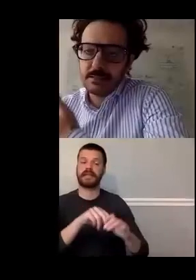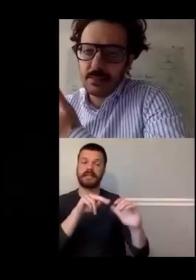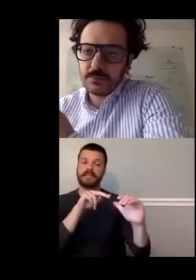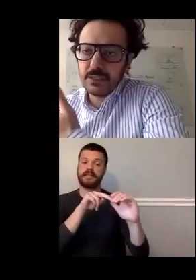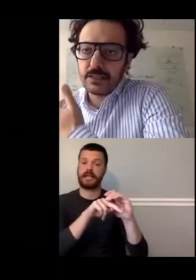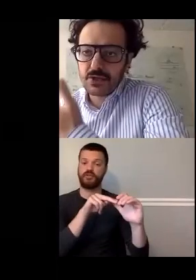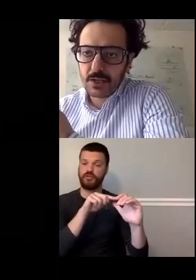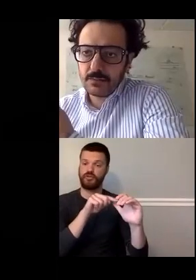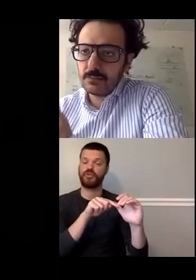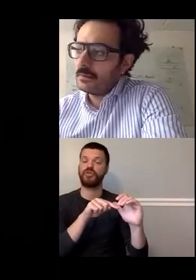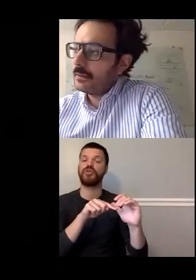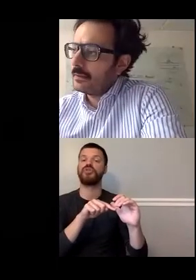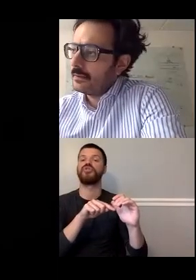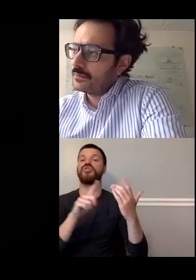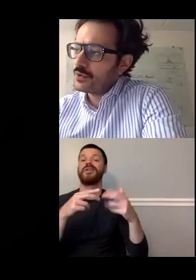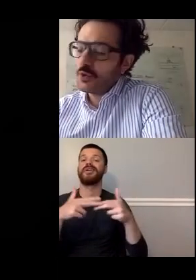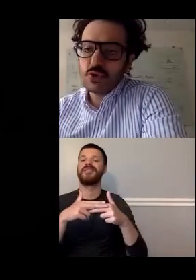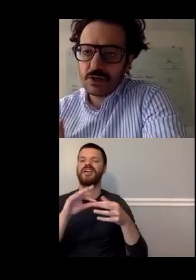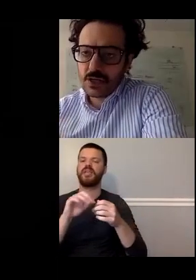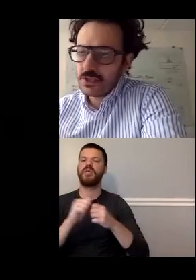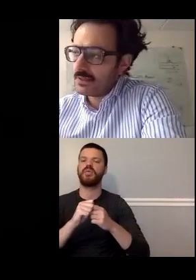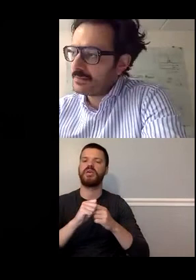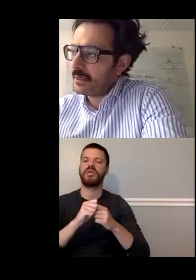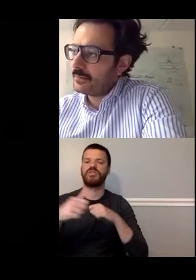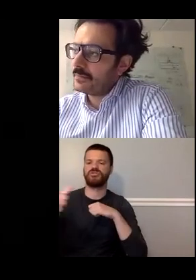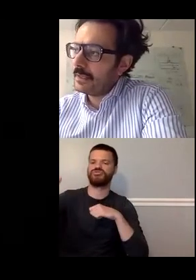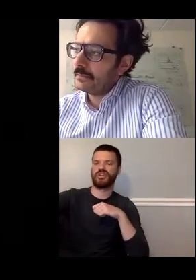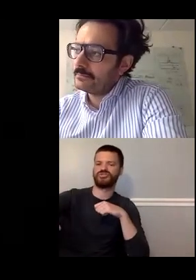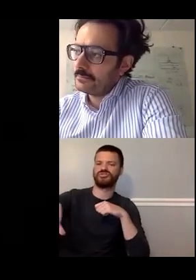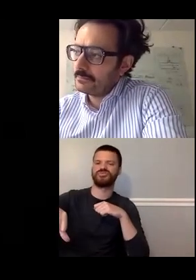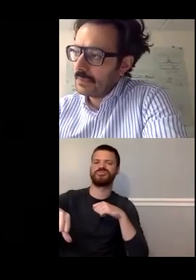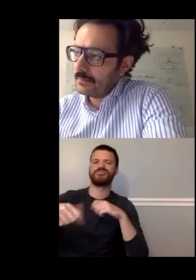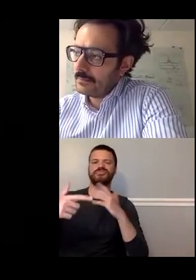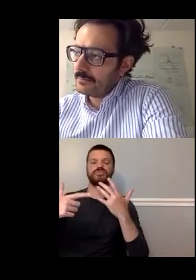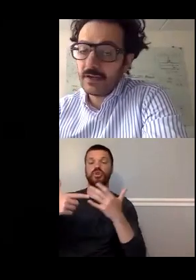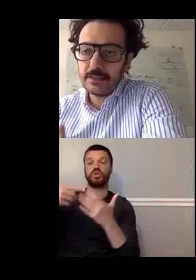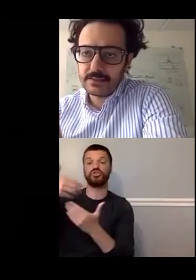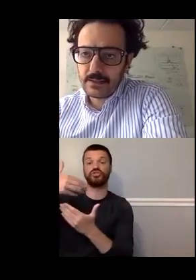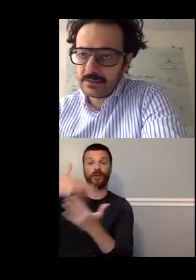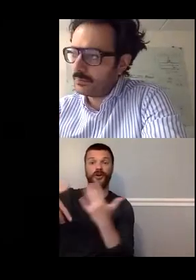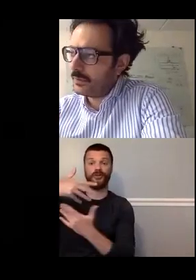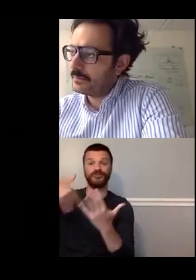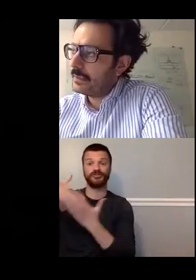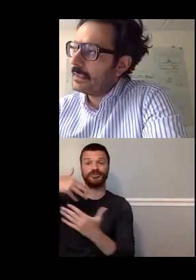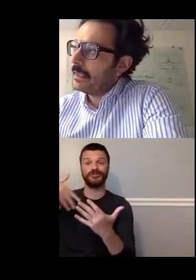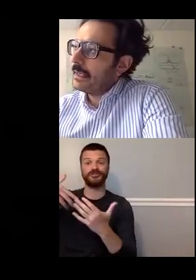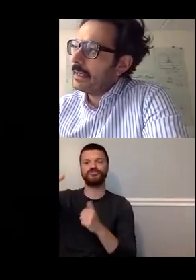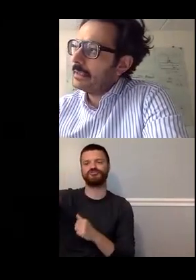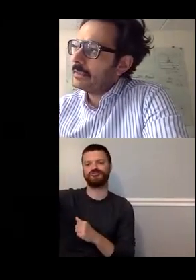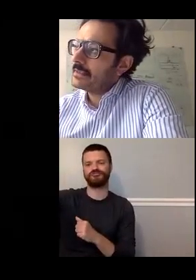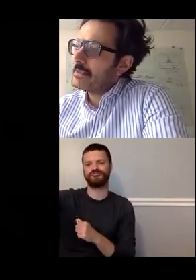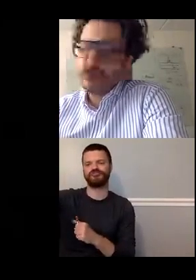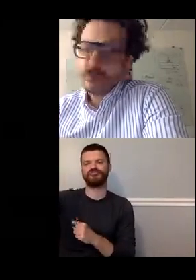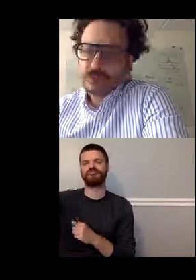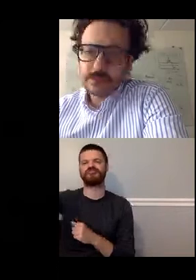slides about being rejected, so social rejection experiments, and friendly slides if you want.